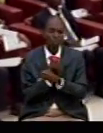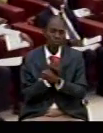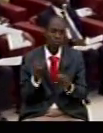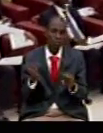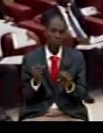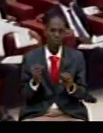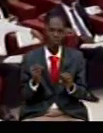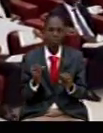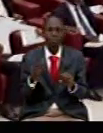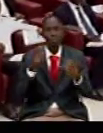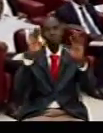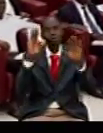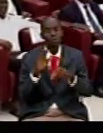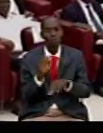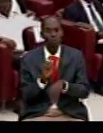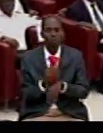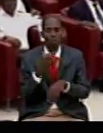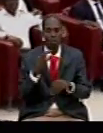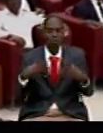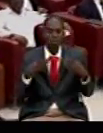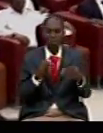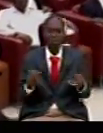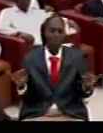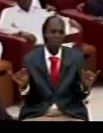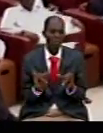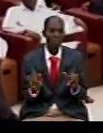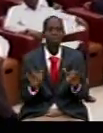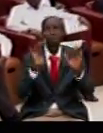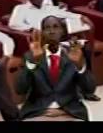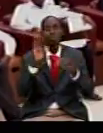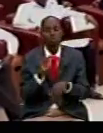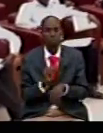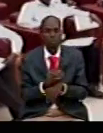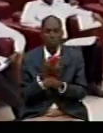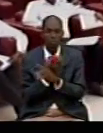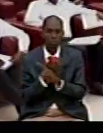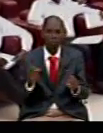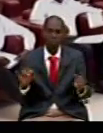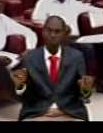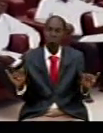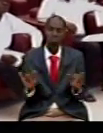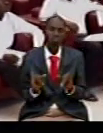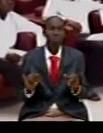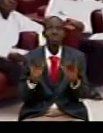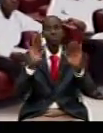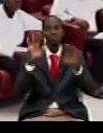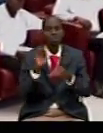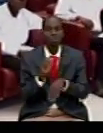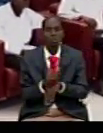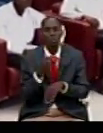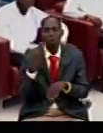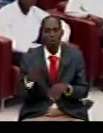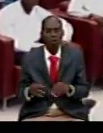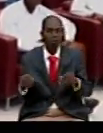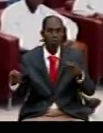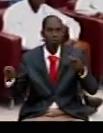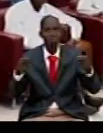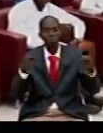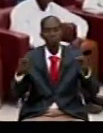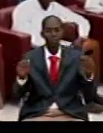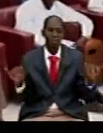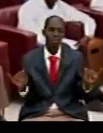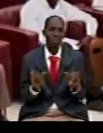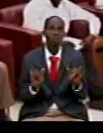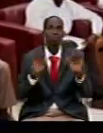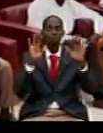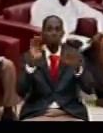the same. Miracle of healing, the same. Miracle of deliverance, the same. Miracle of dominion, the